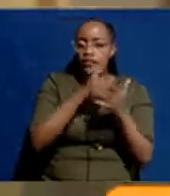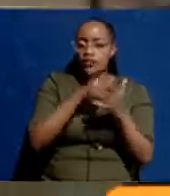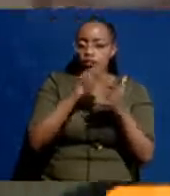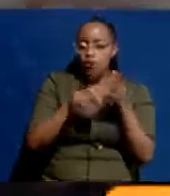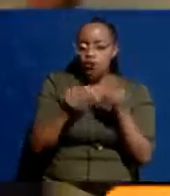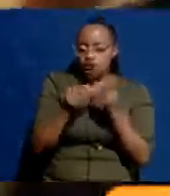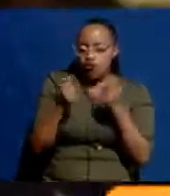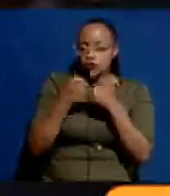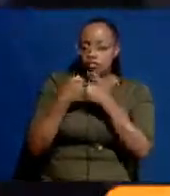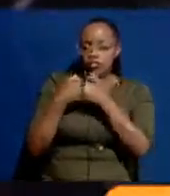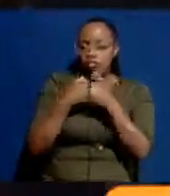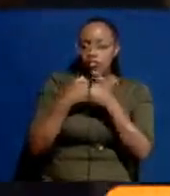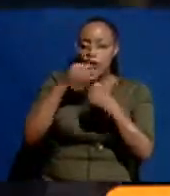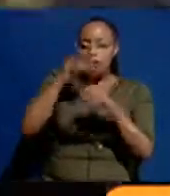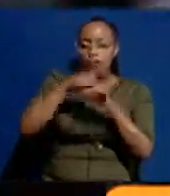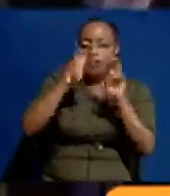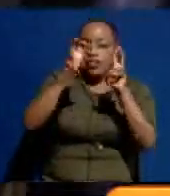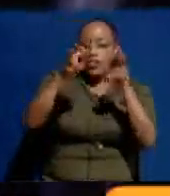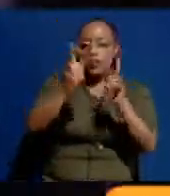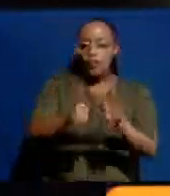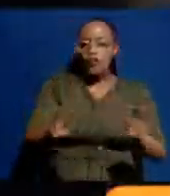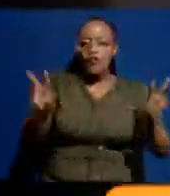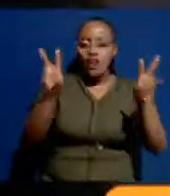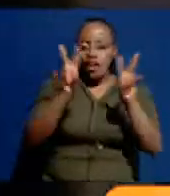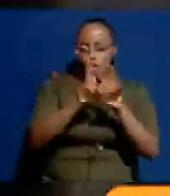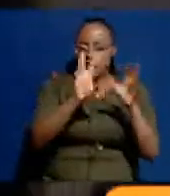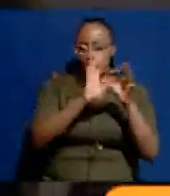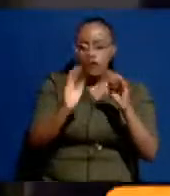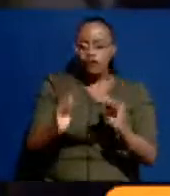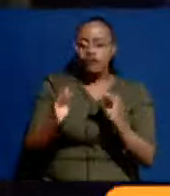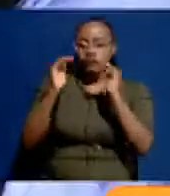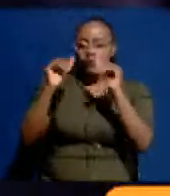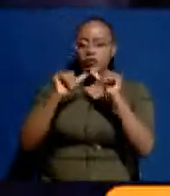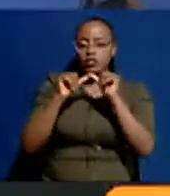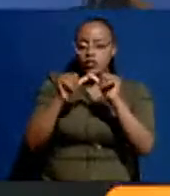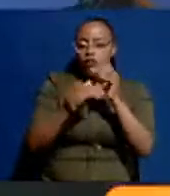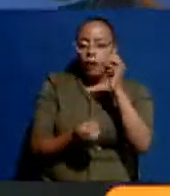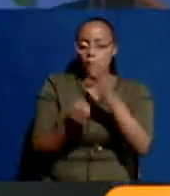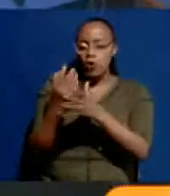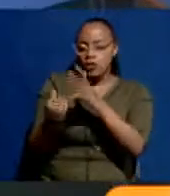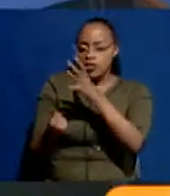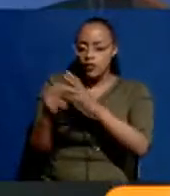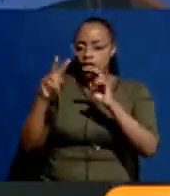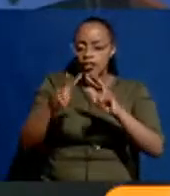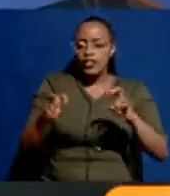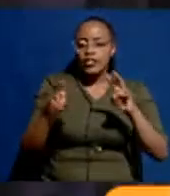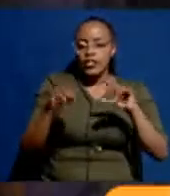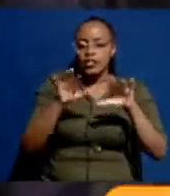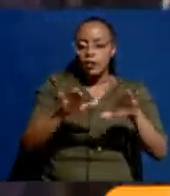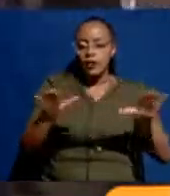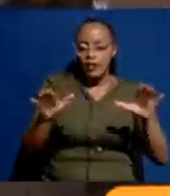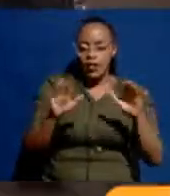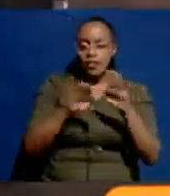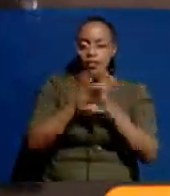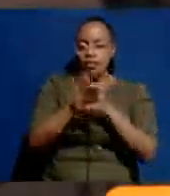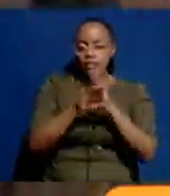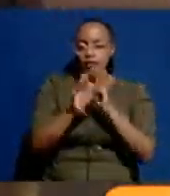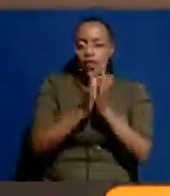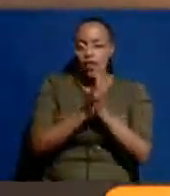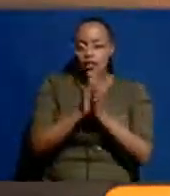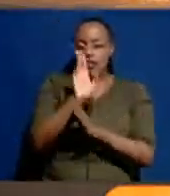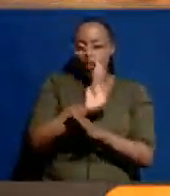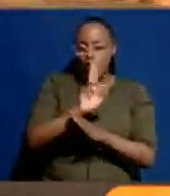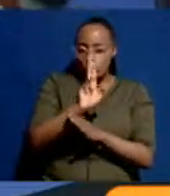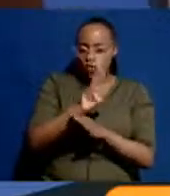tackling challenges within the coffee value chain and advancing sustainable production, research, market access and